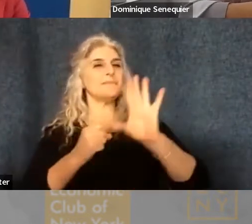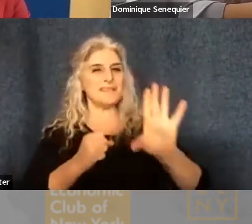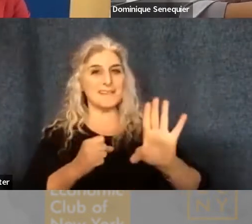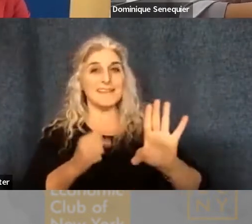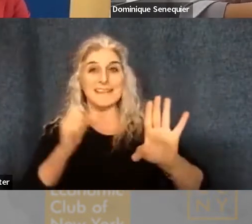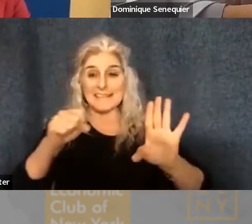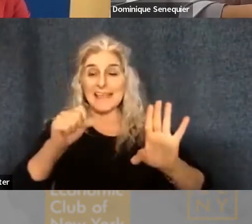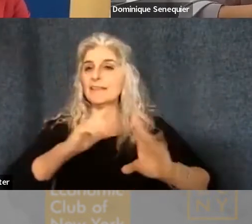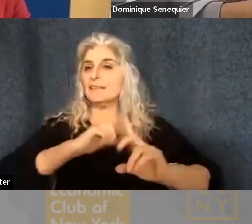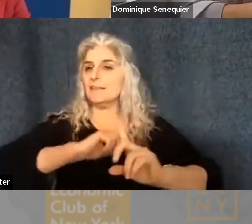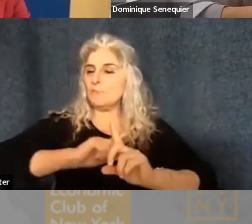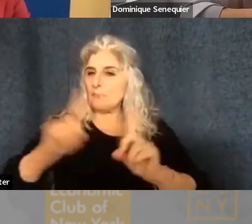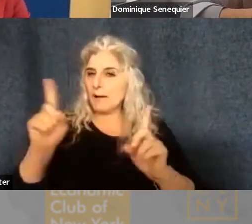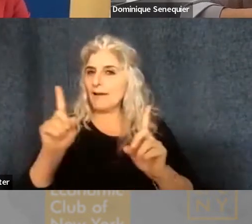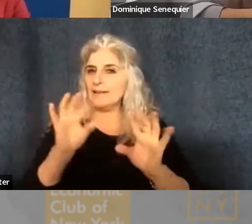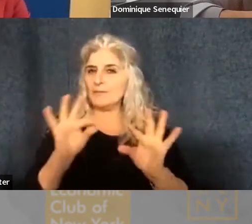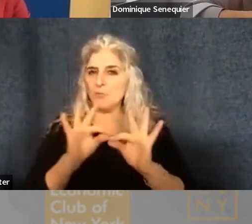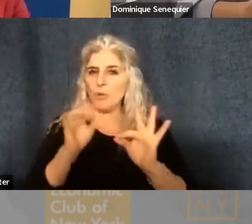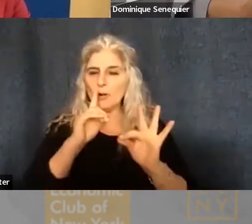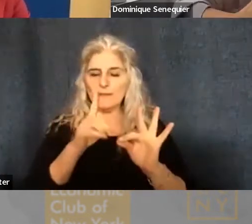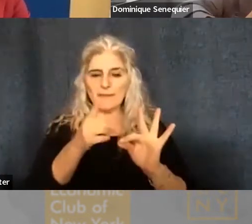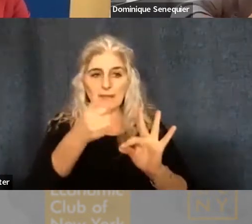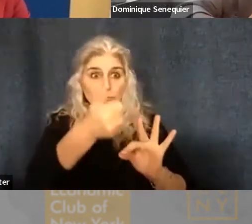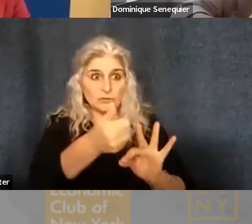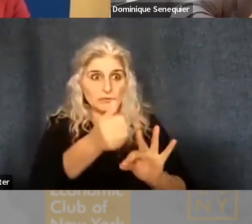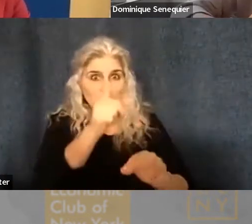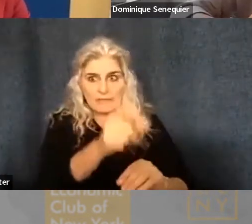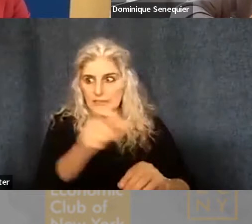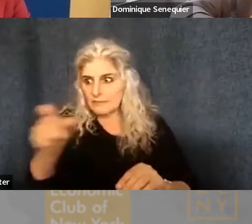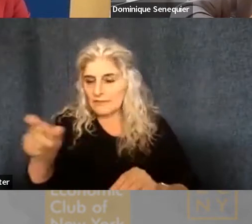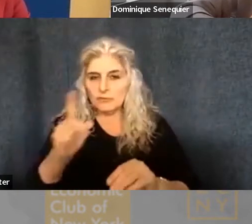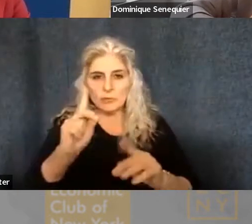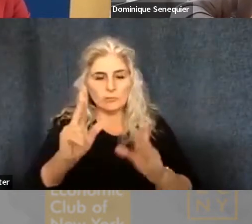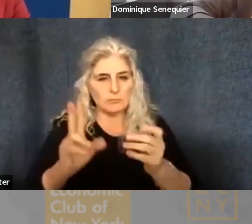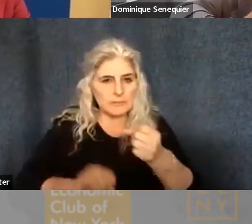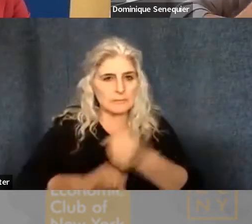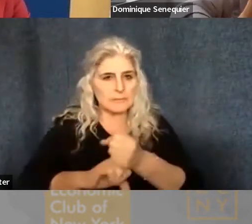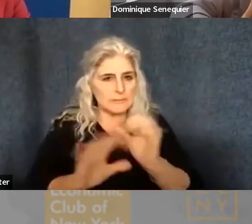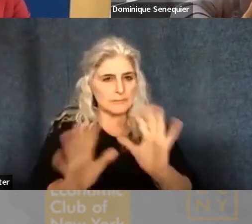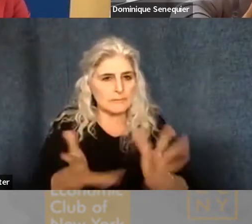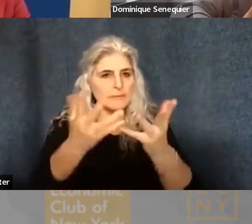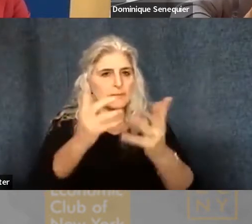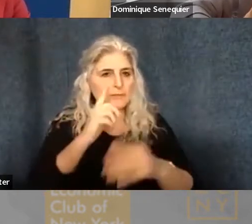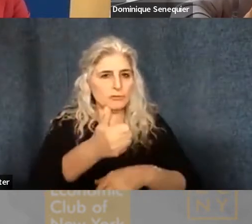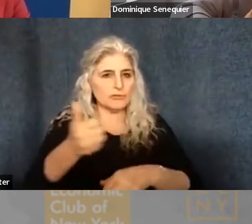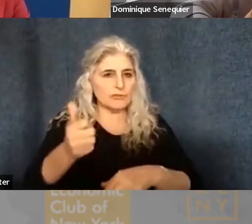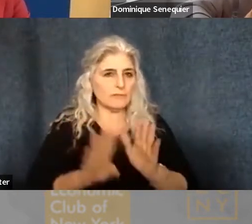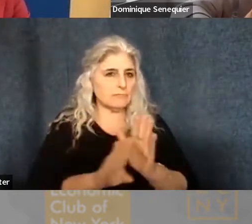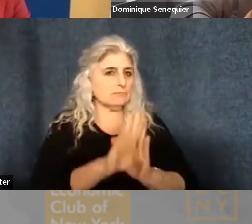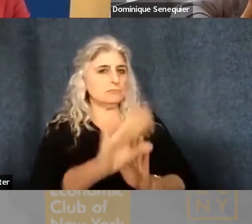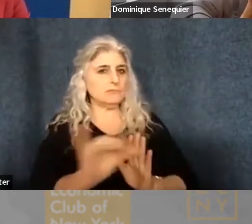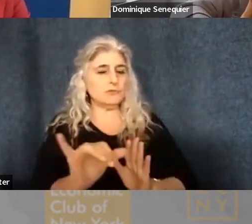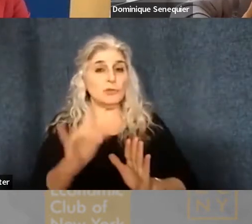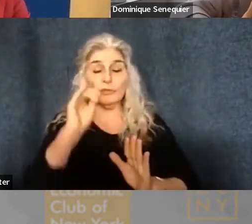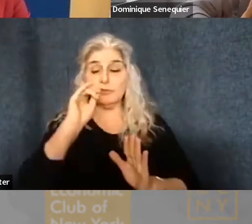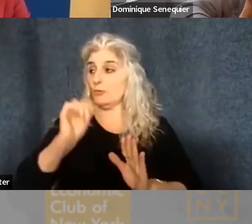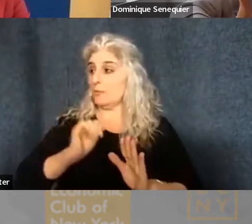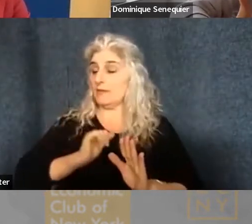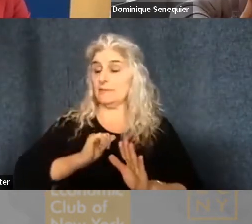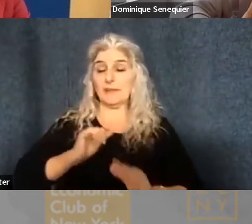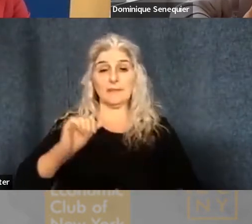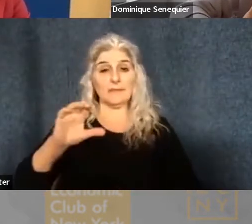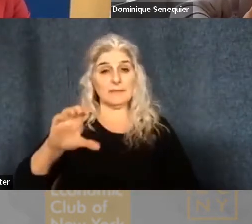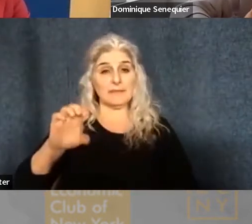it's very easy for me as a CEO and founder of this company. I mean, to manage women